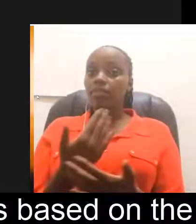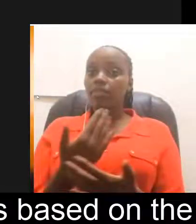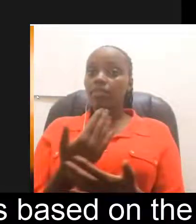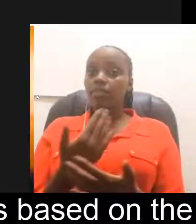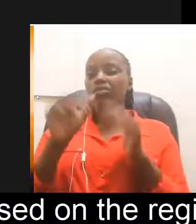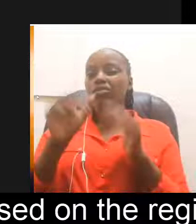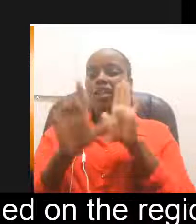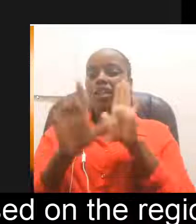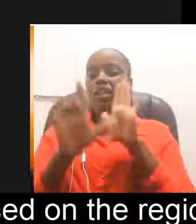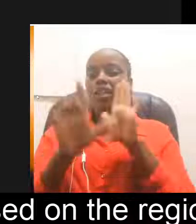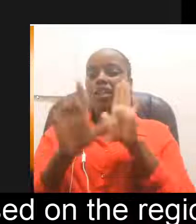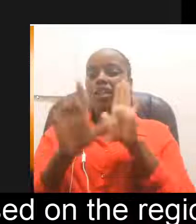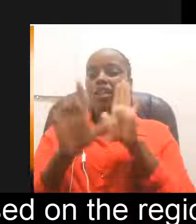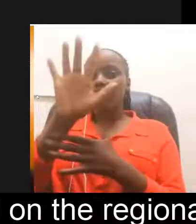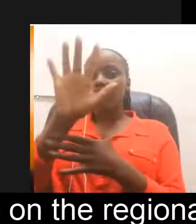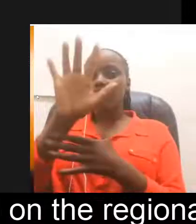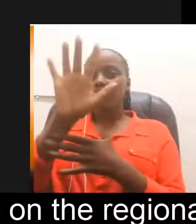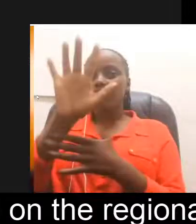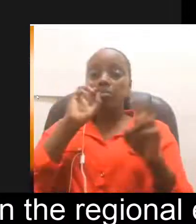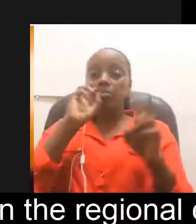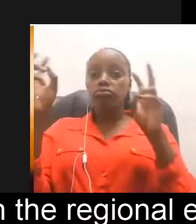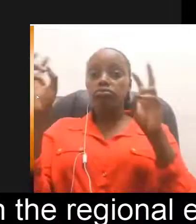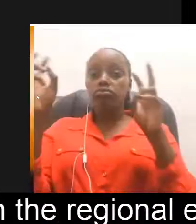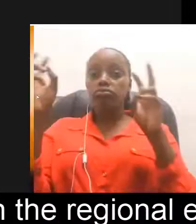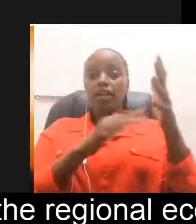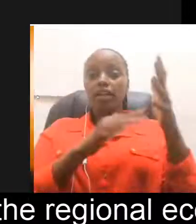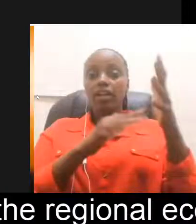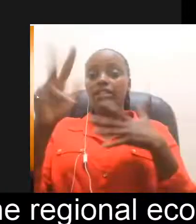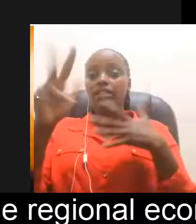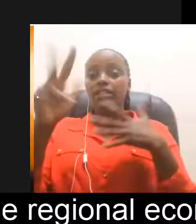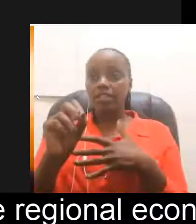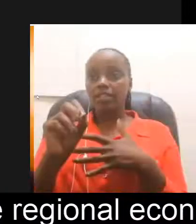your perspectives on the Charter at 30.